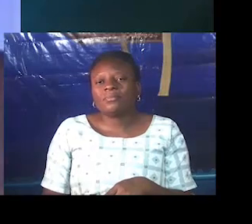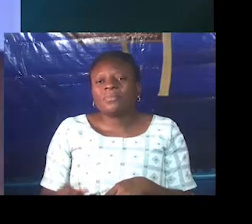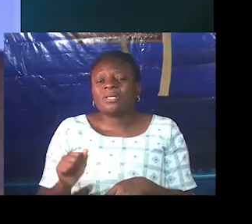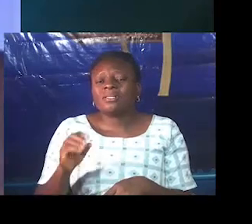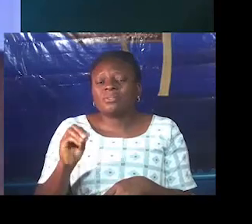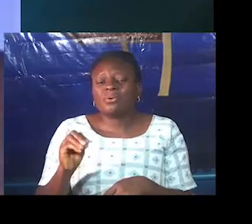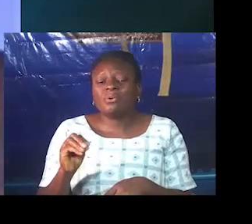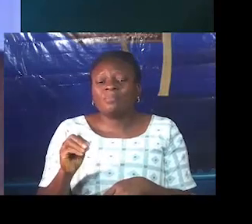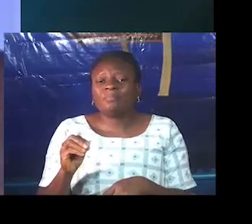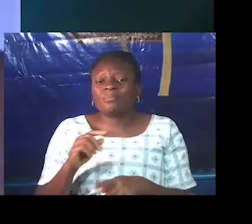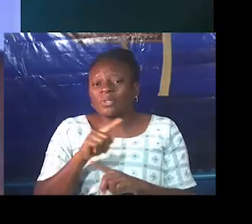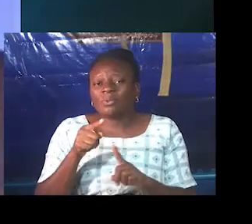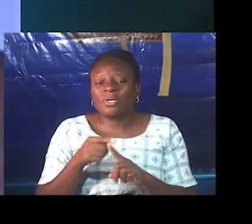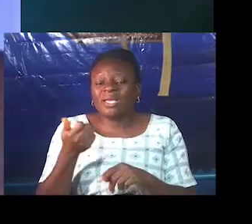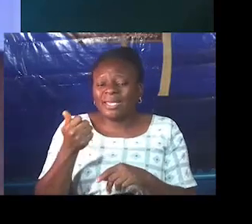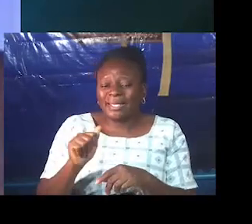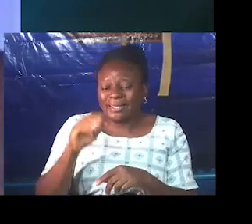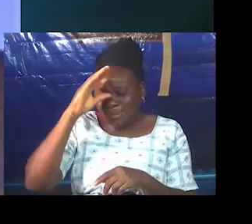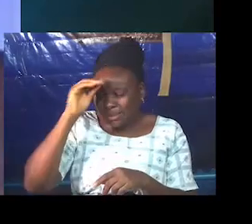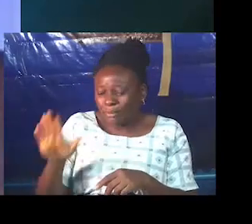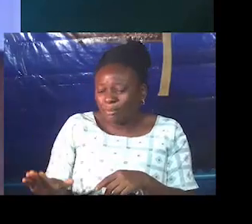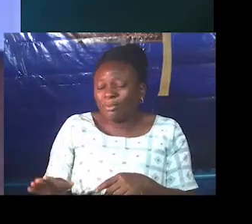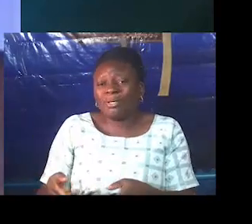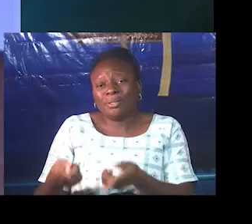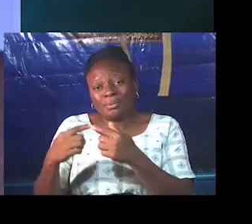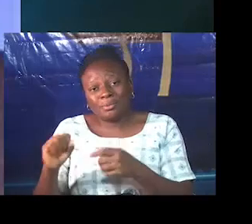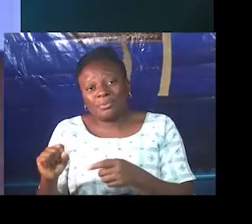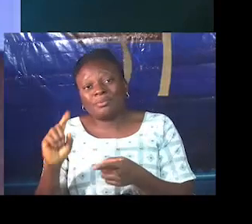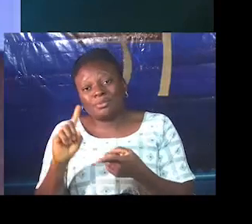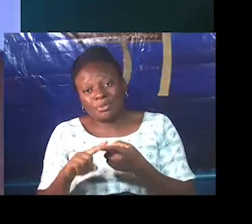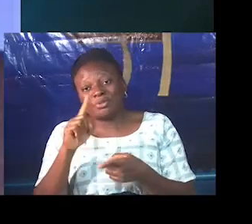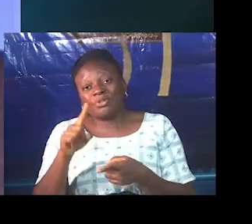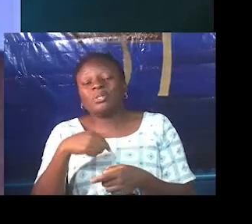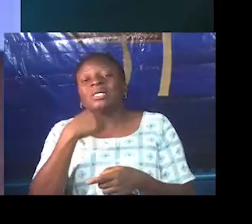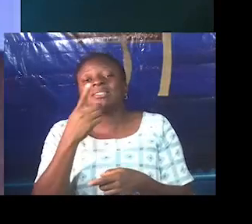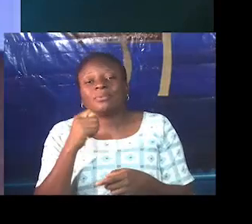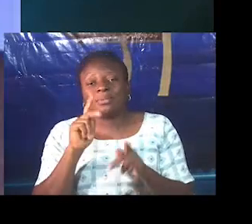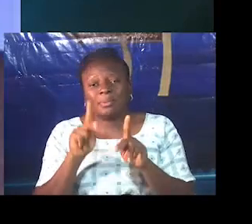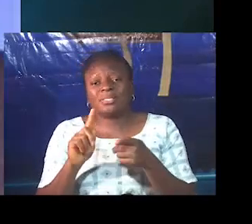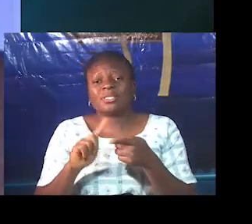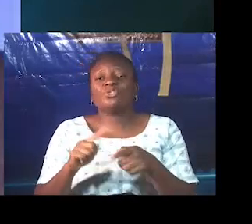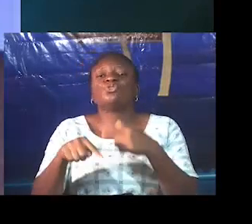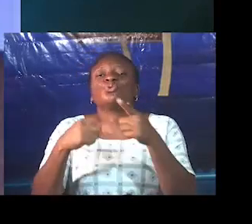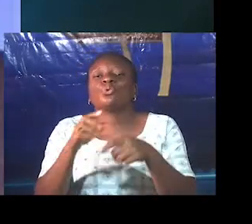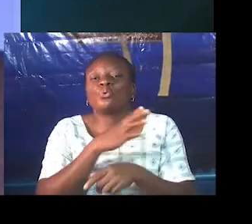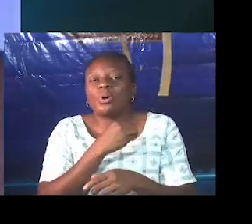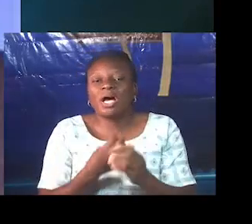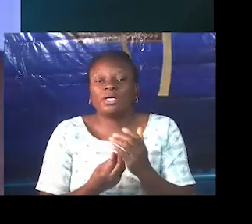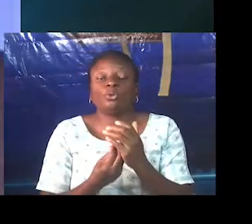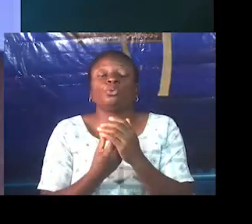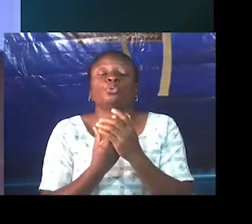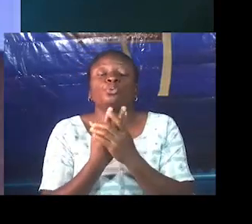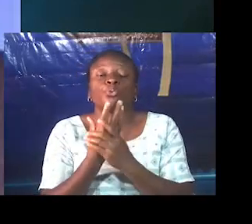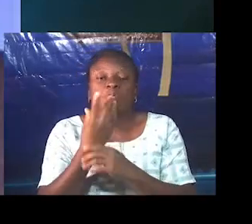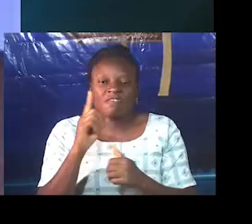first. Go and grow first. Even me, I want to grow. Now, as a young girl, I want to say to you, why I'm not making